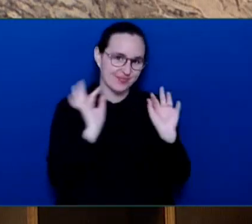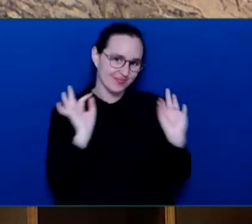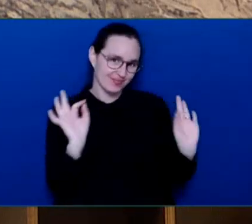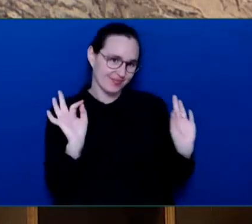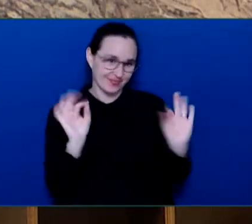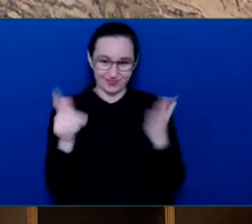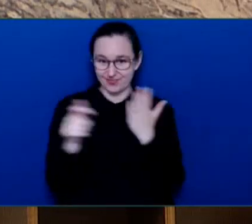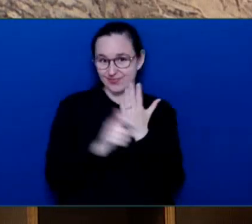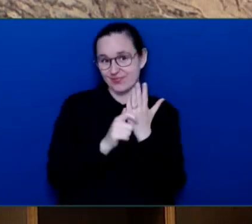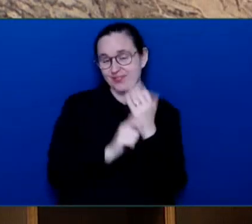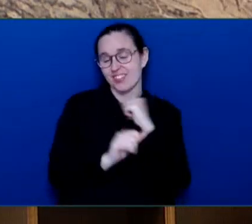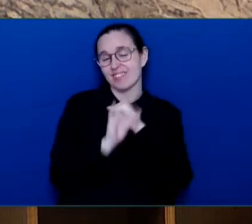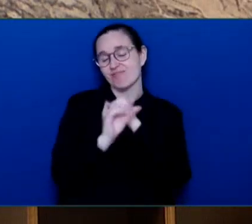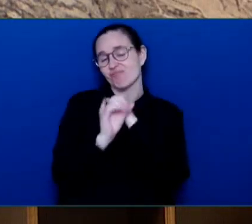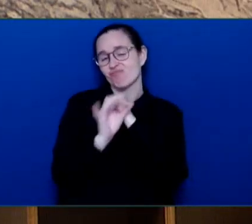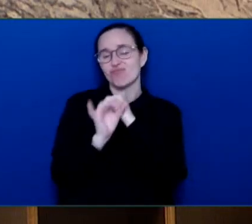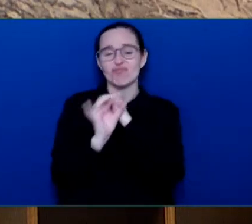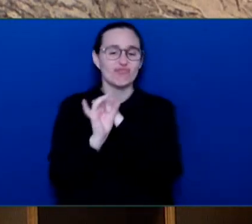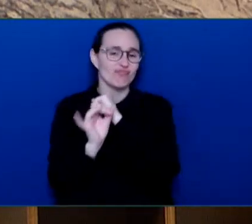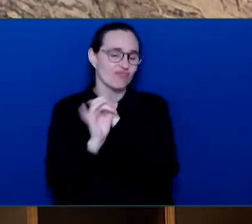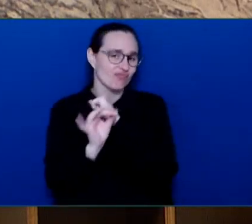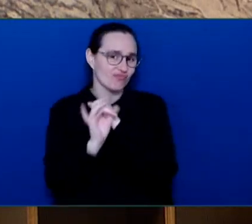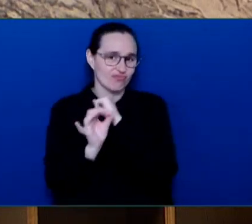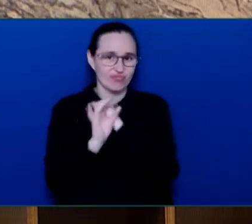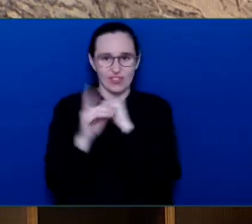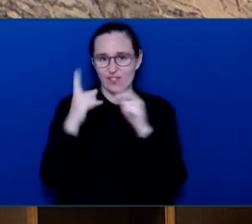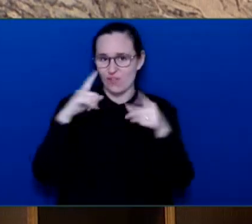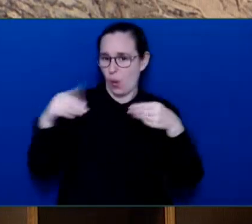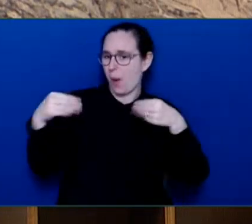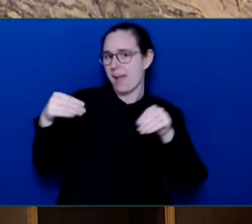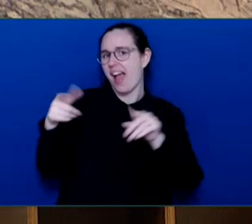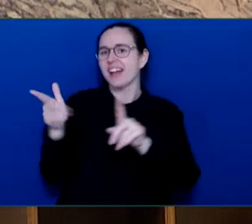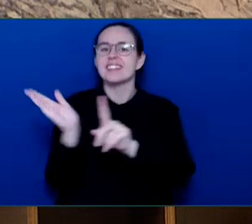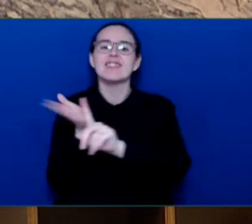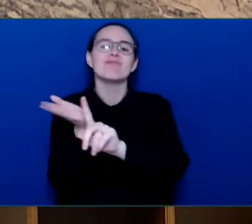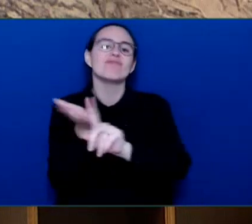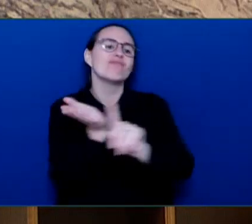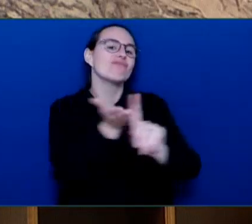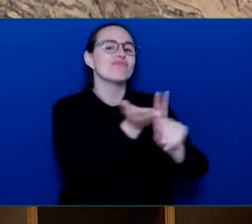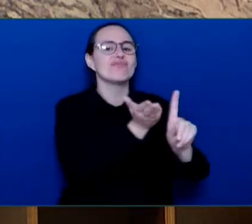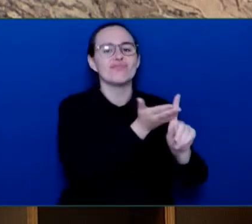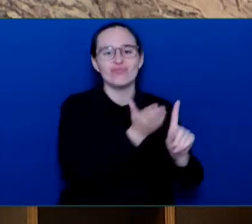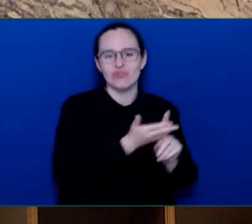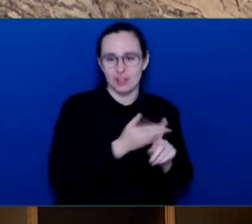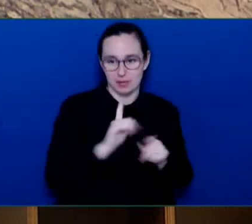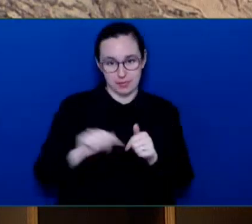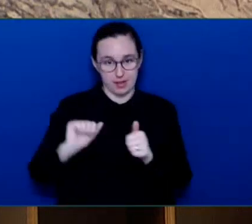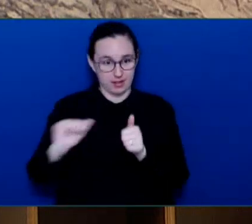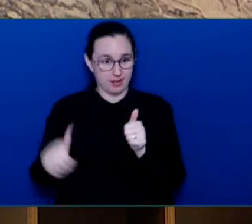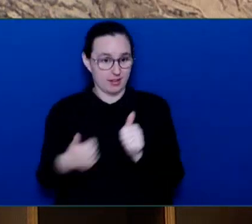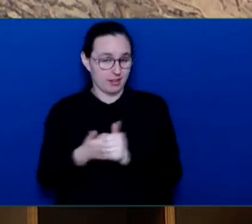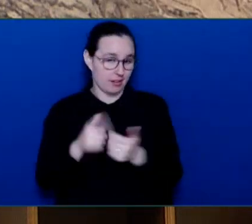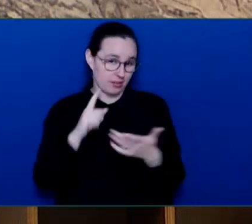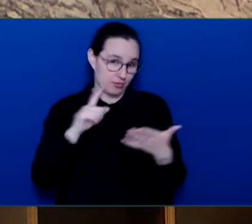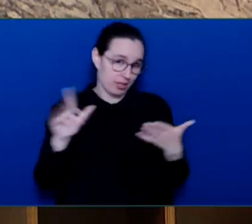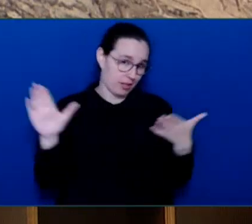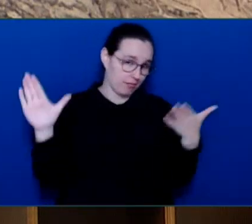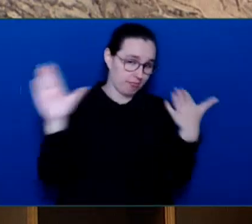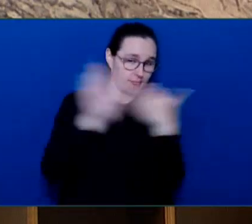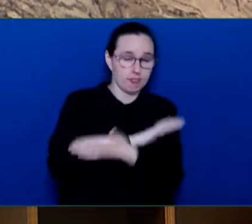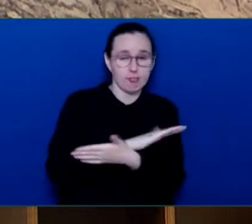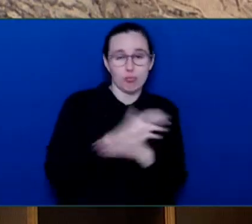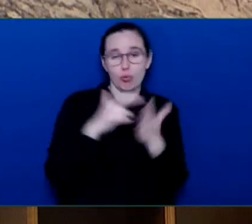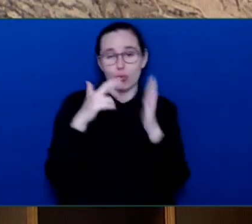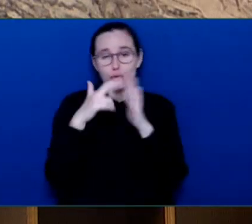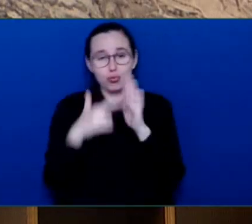marketing slogan that really is just intended to cover up a mishmash of regulations and taxes that have made British Columbia the least affordable jurisdiction in